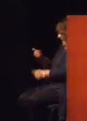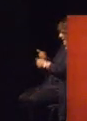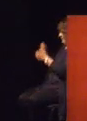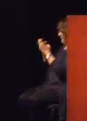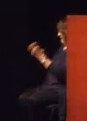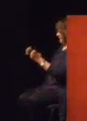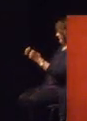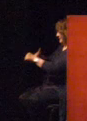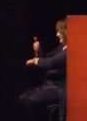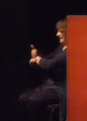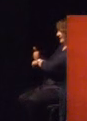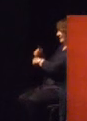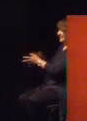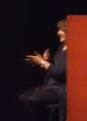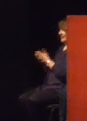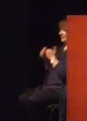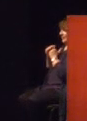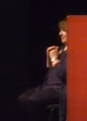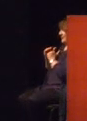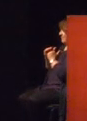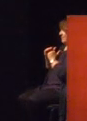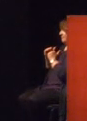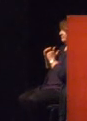being made to schedule with minimum disruption.